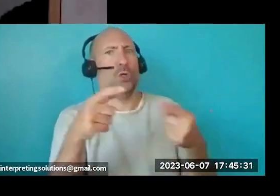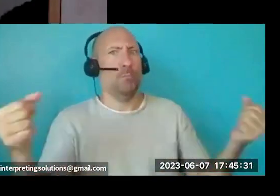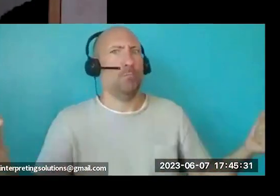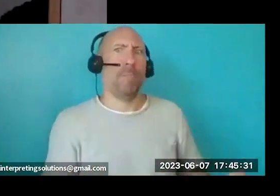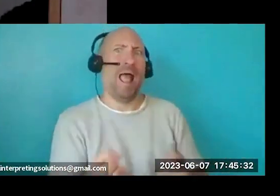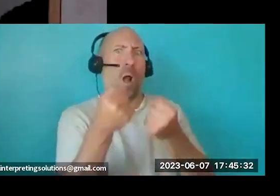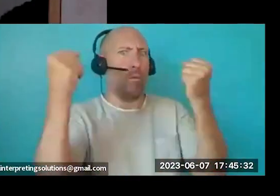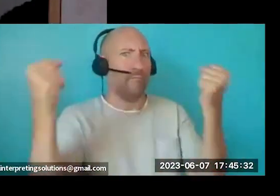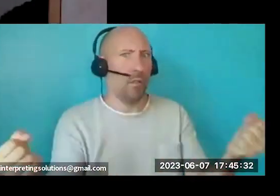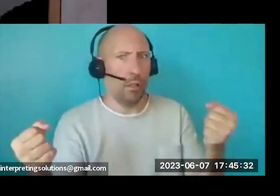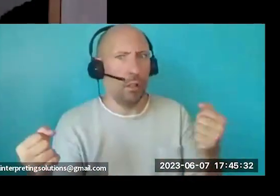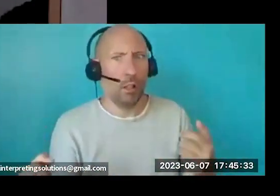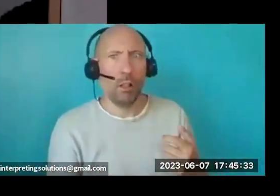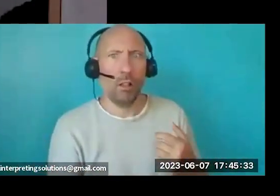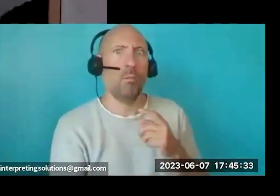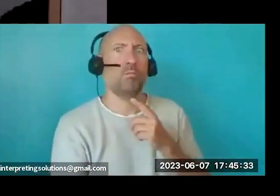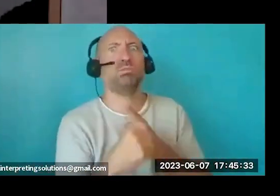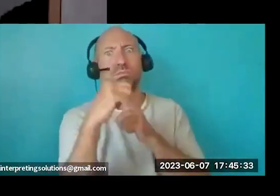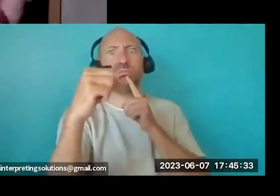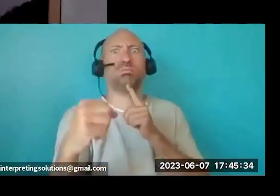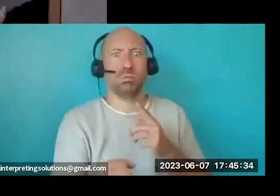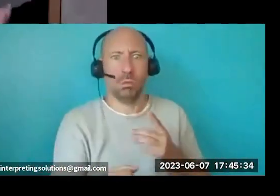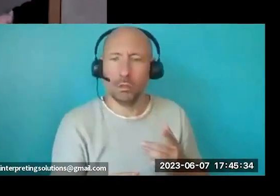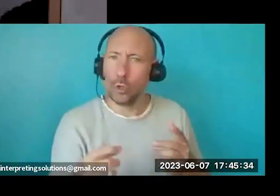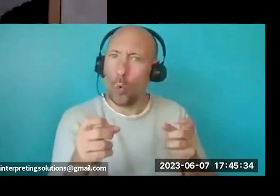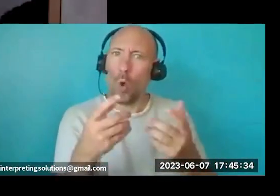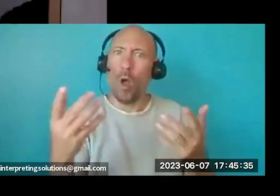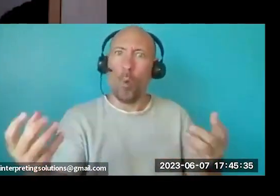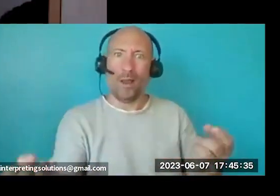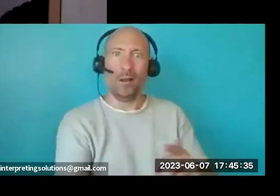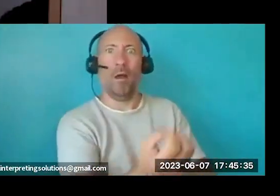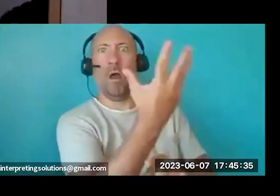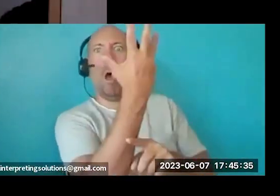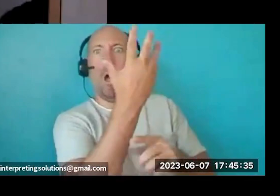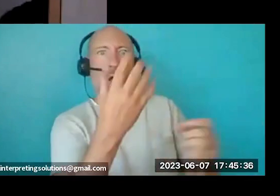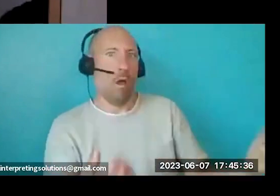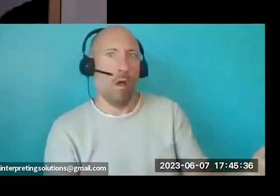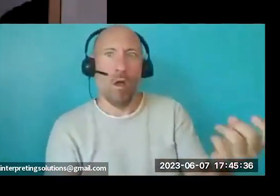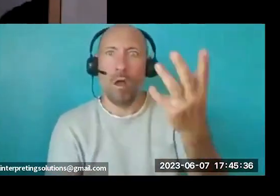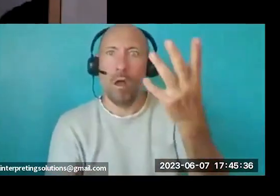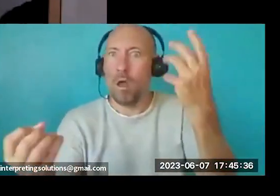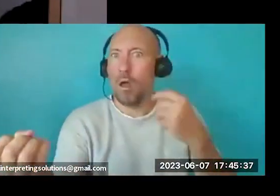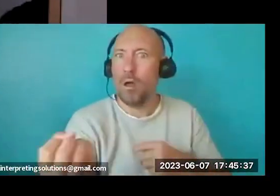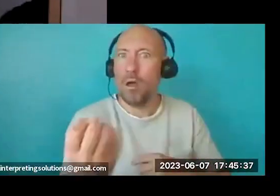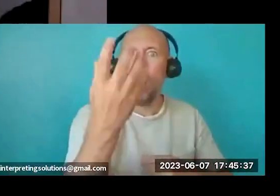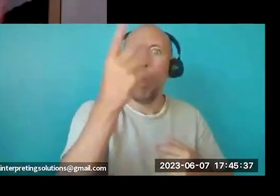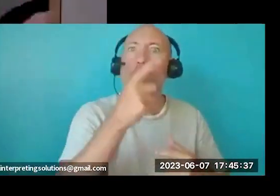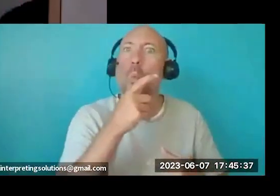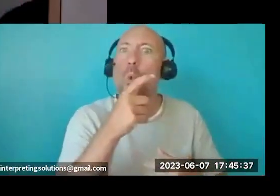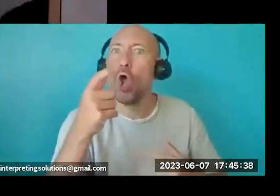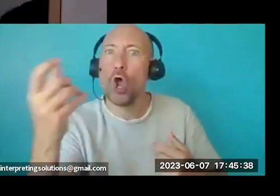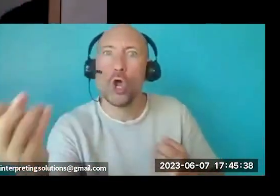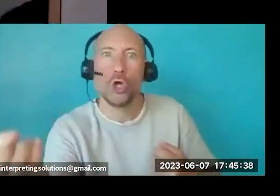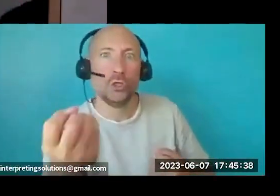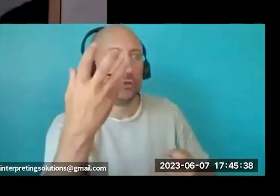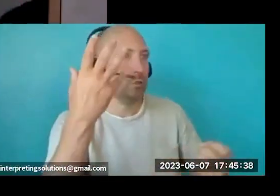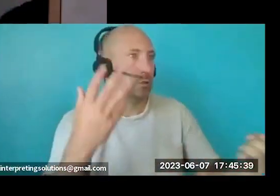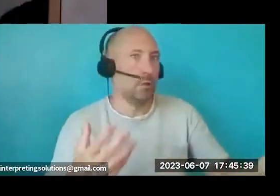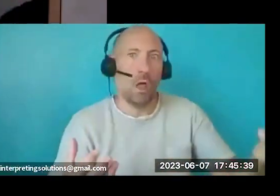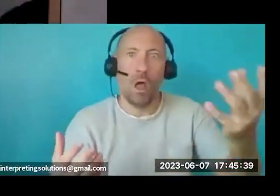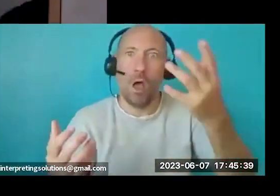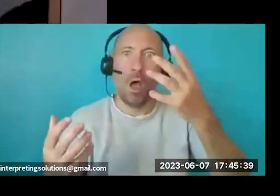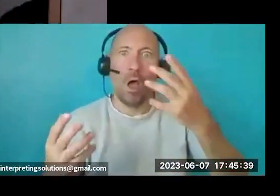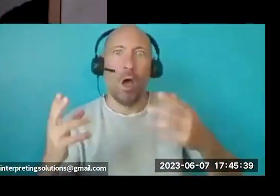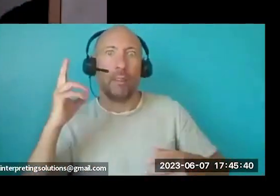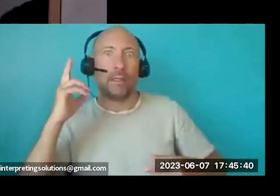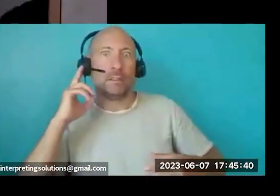the fact that the words being captioned creatively is also then really helping that kind of channel for our